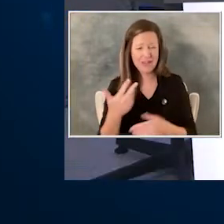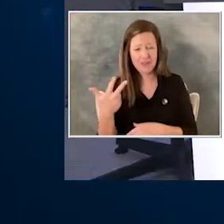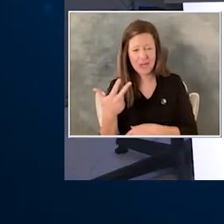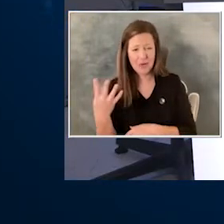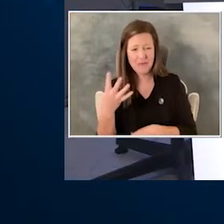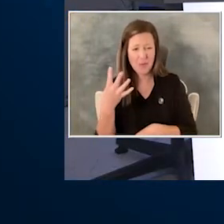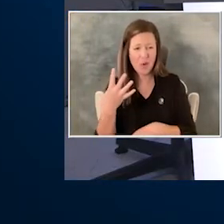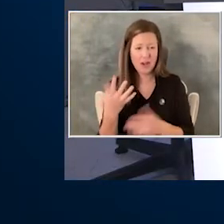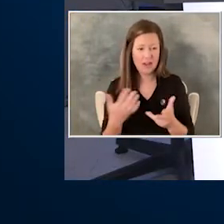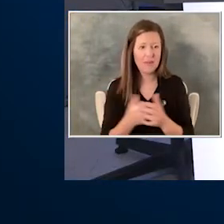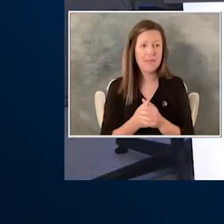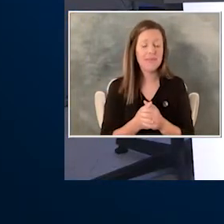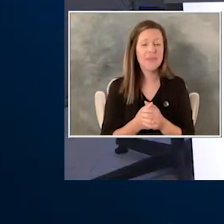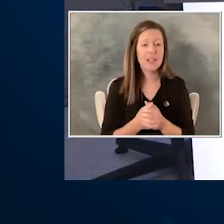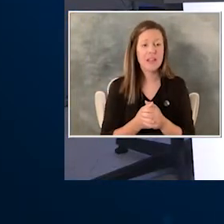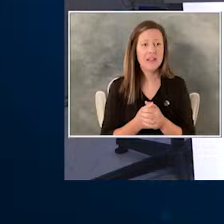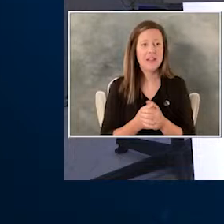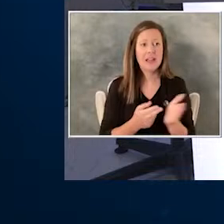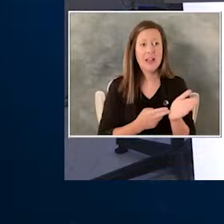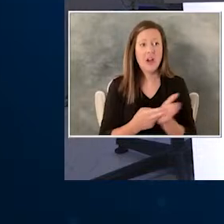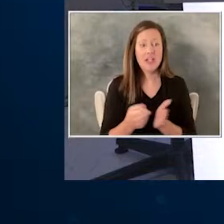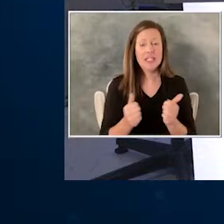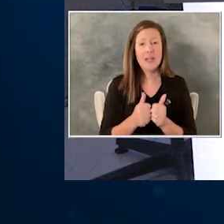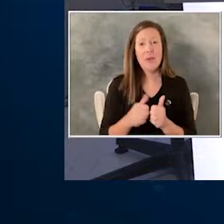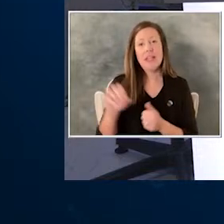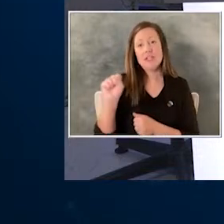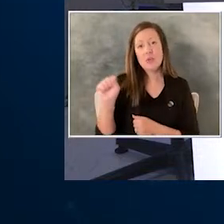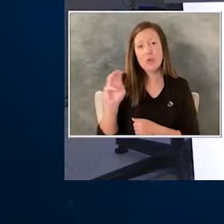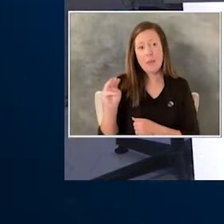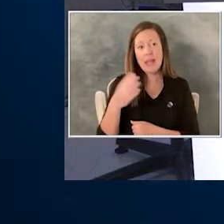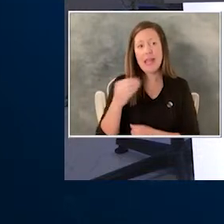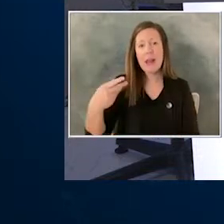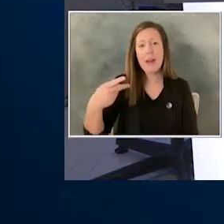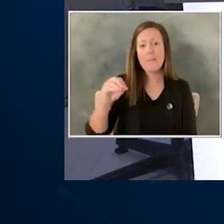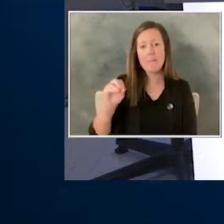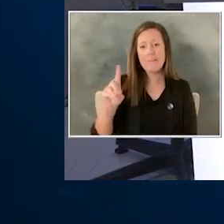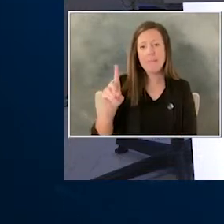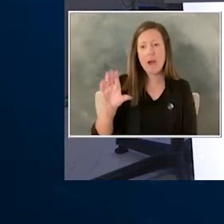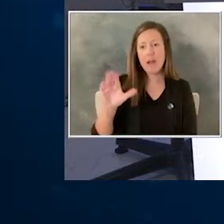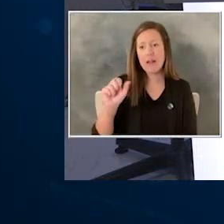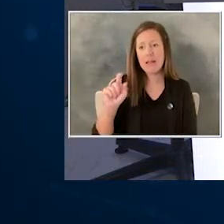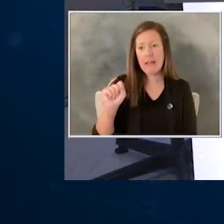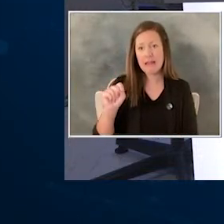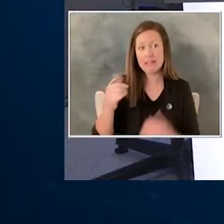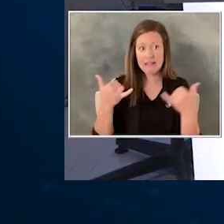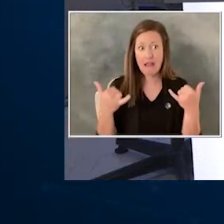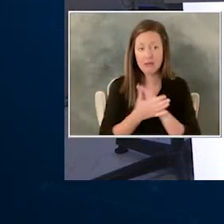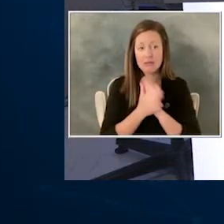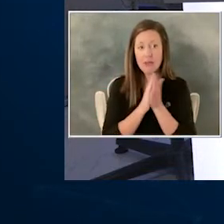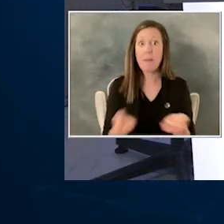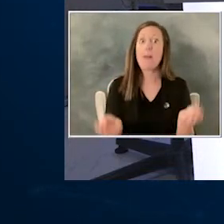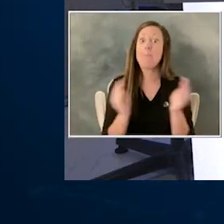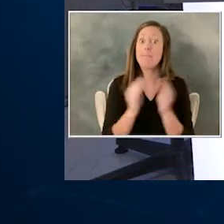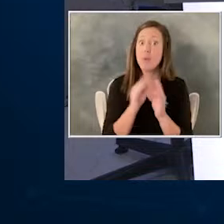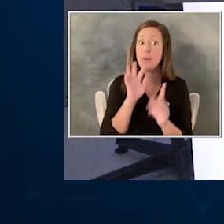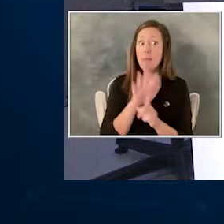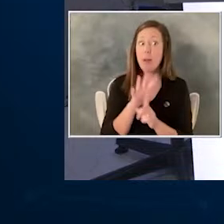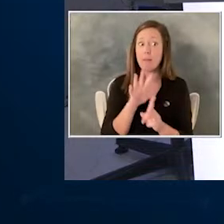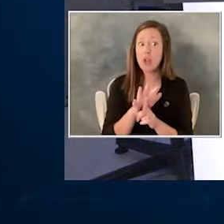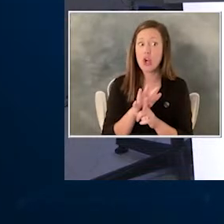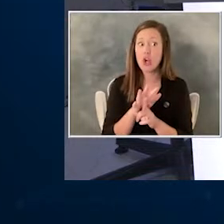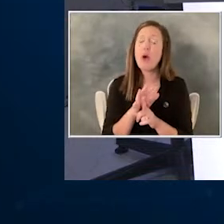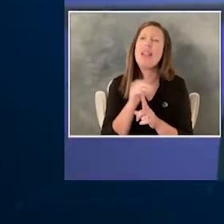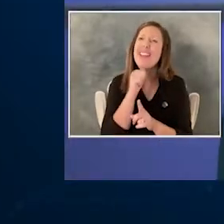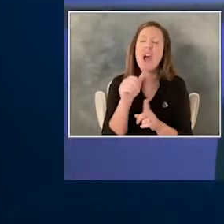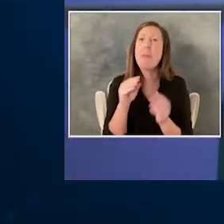with social media and podcasts, it's becoming more popular. Nice. I mean, not more